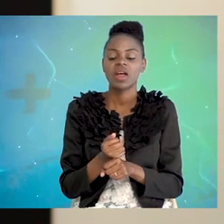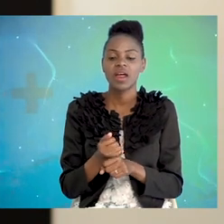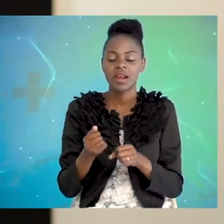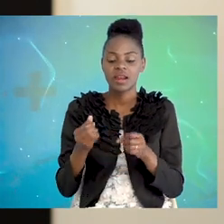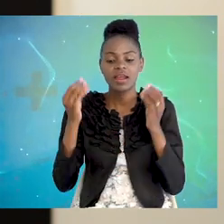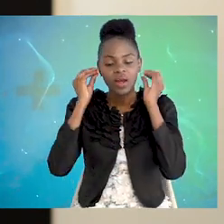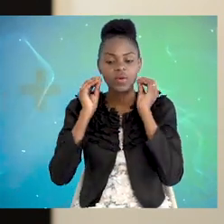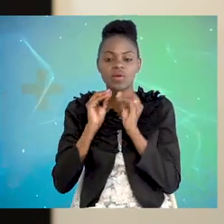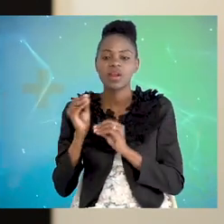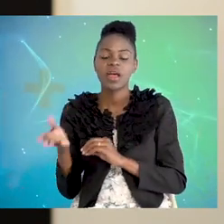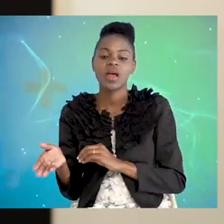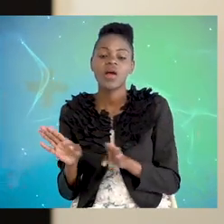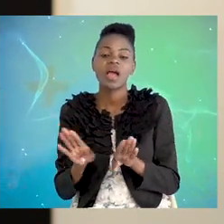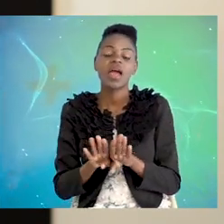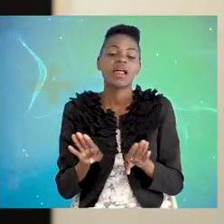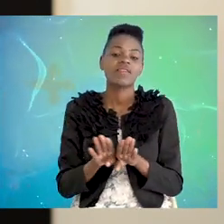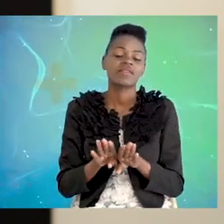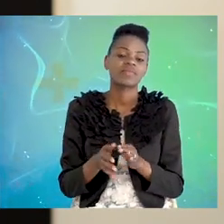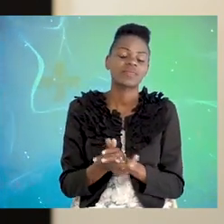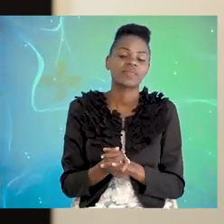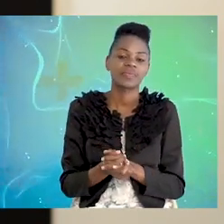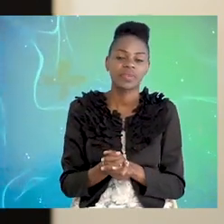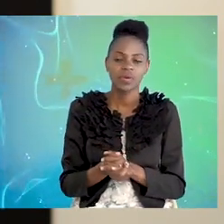Professor Gordon.